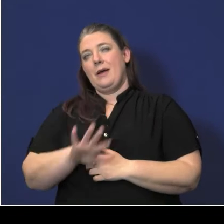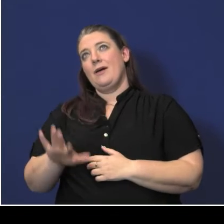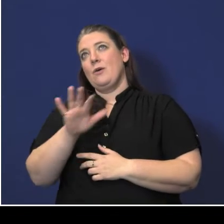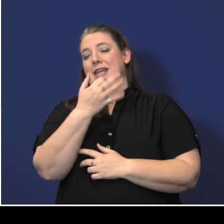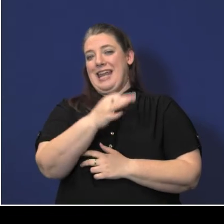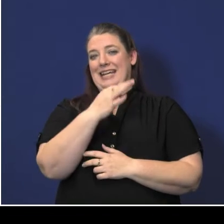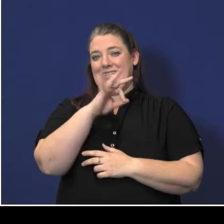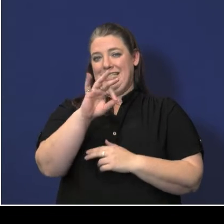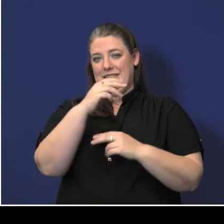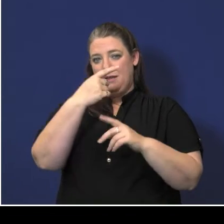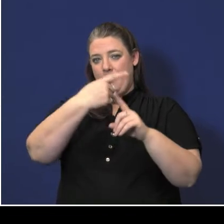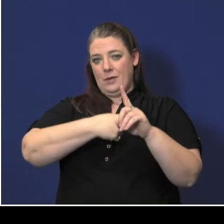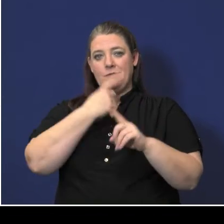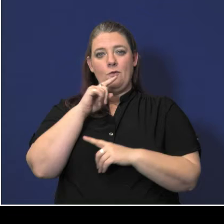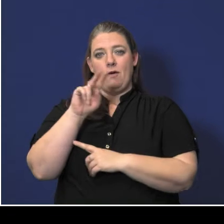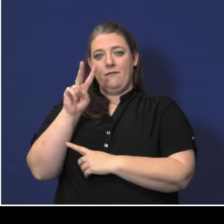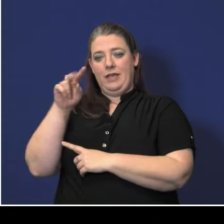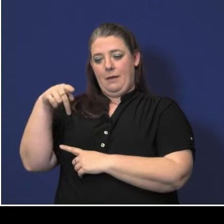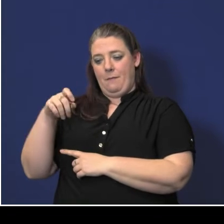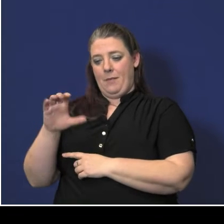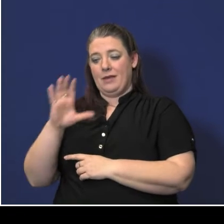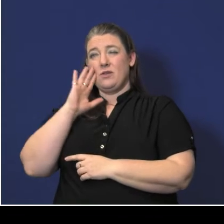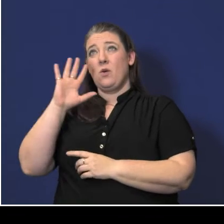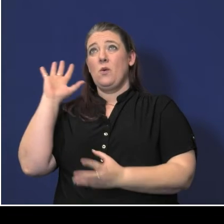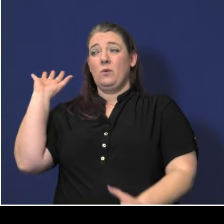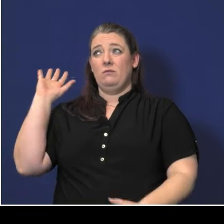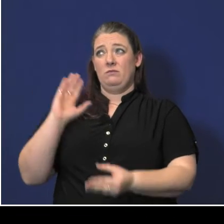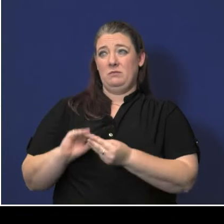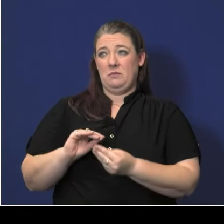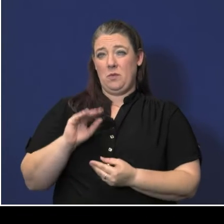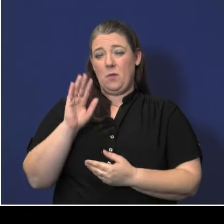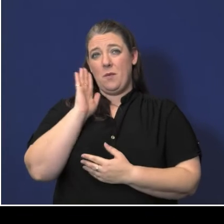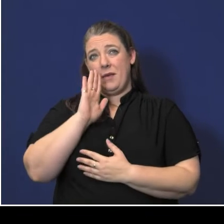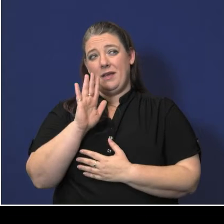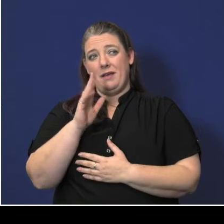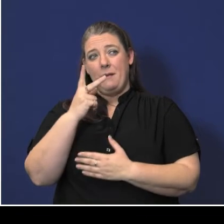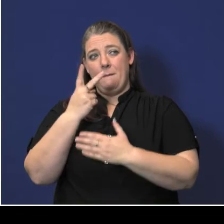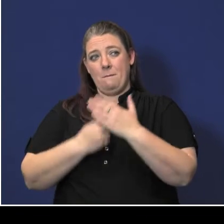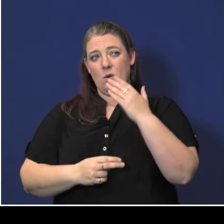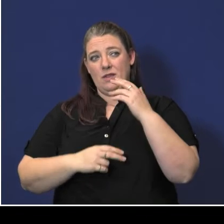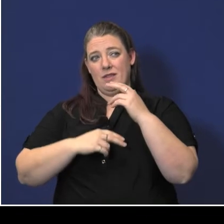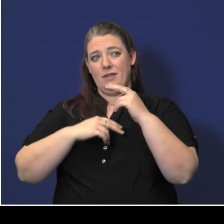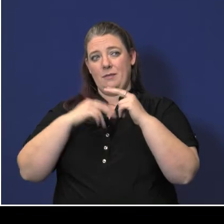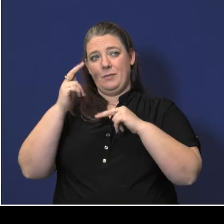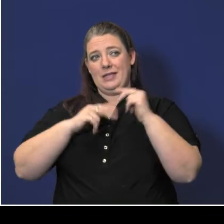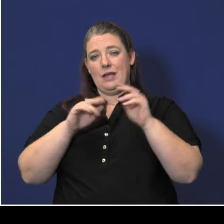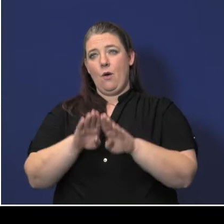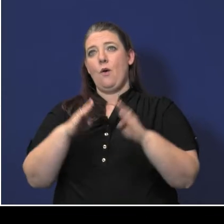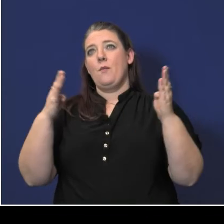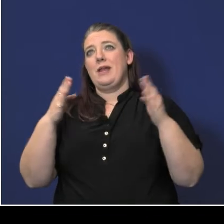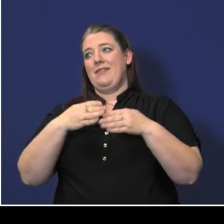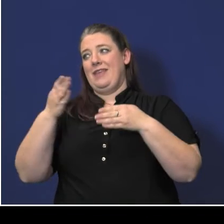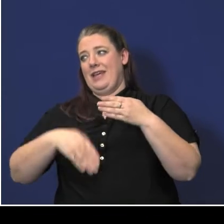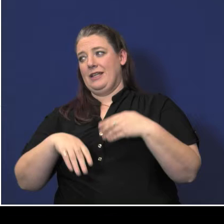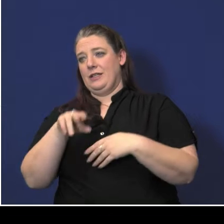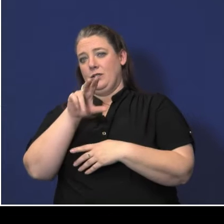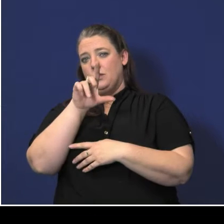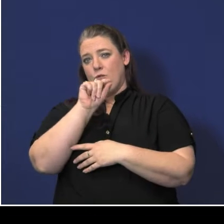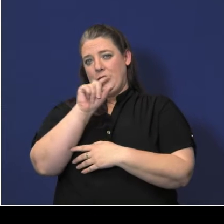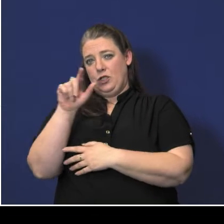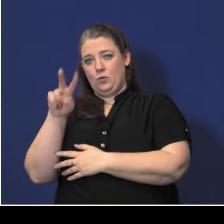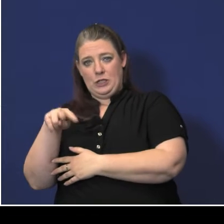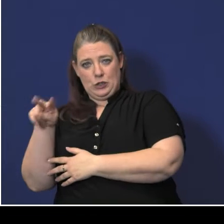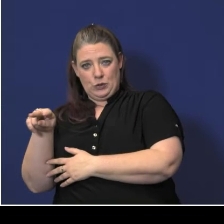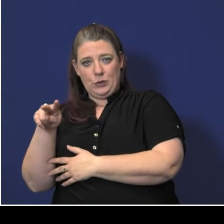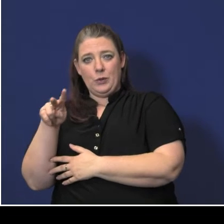of construction for the VPAC. So ultimately that will culminate in both facilities being open at the end of 2022 with